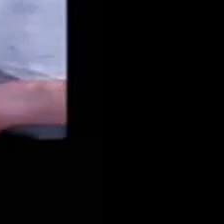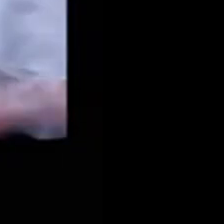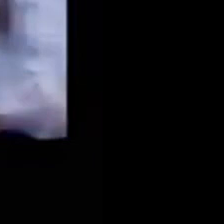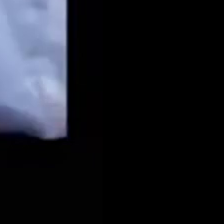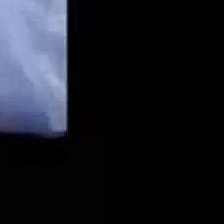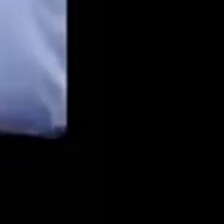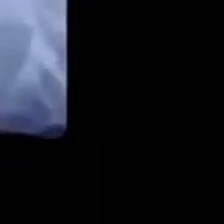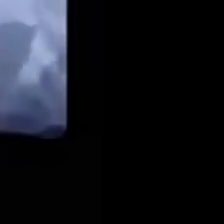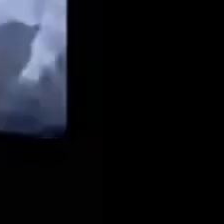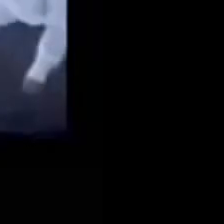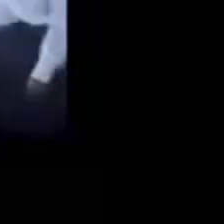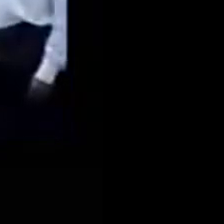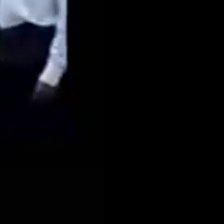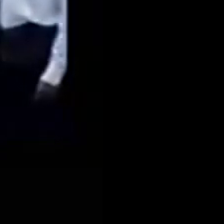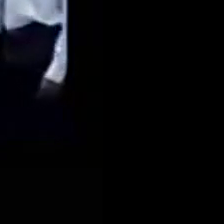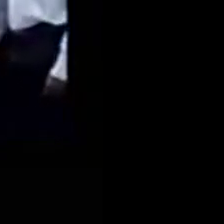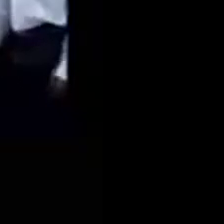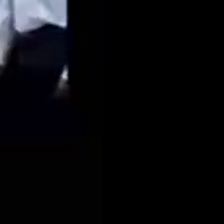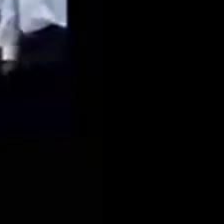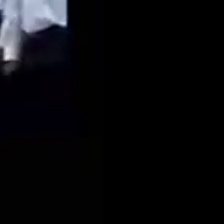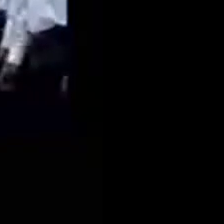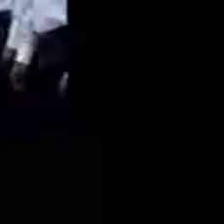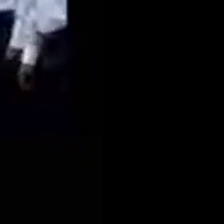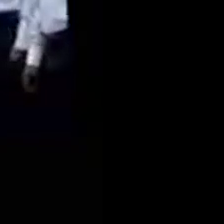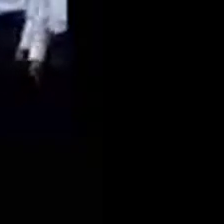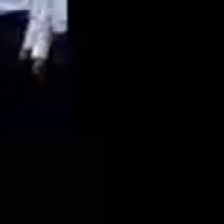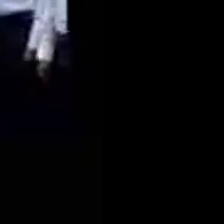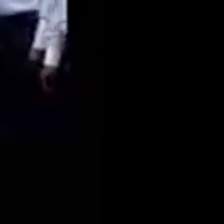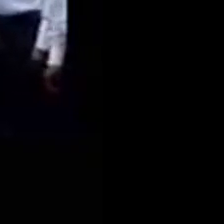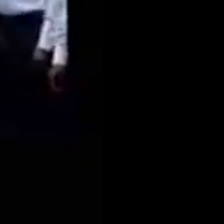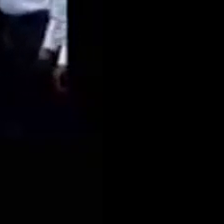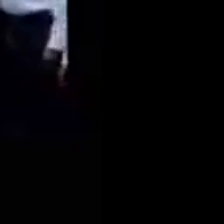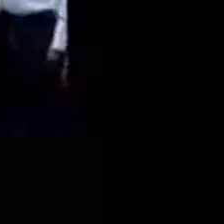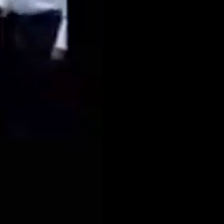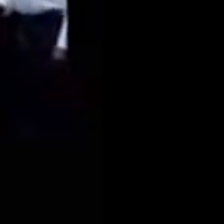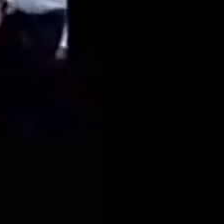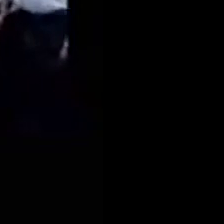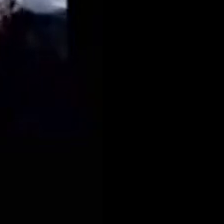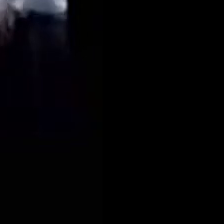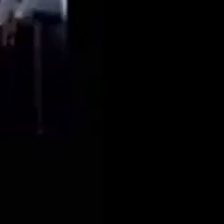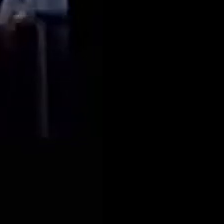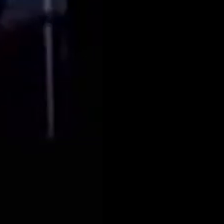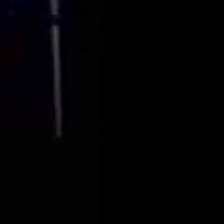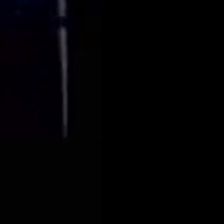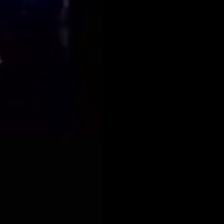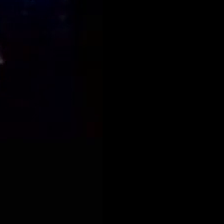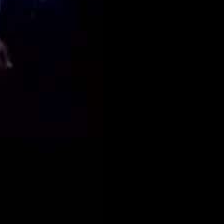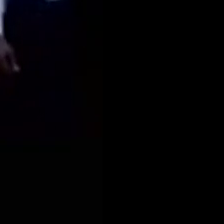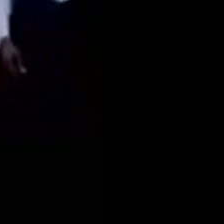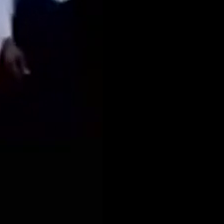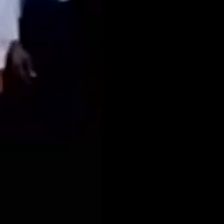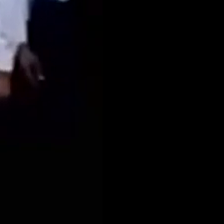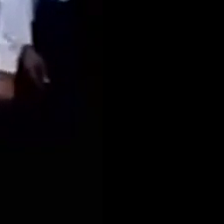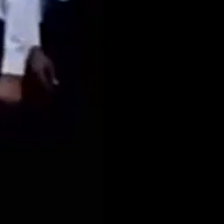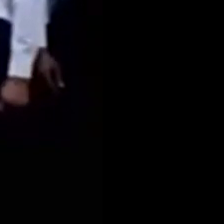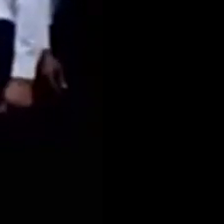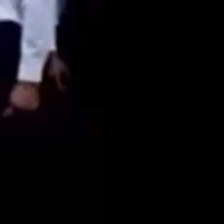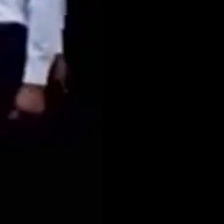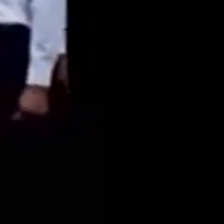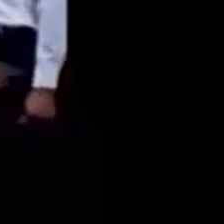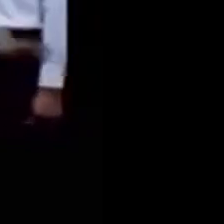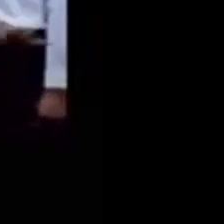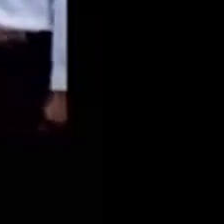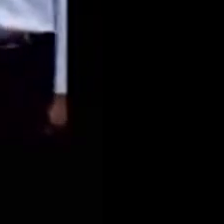At the cross, my debt was paid. All my sins